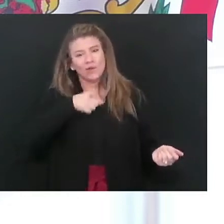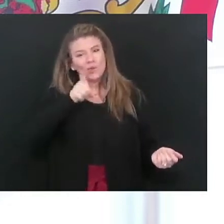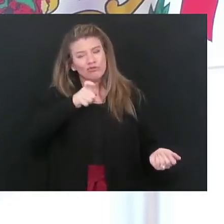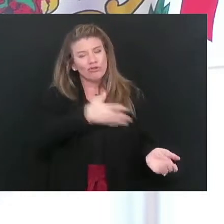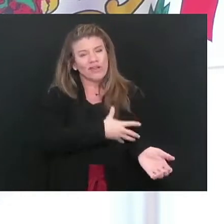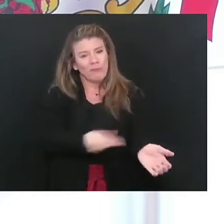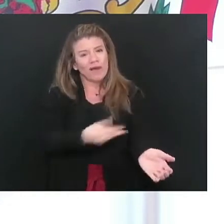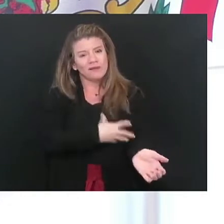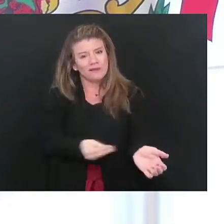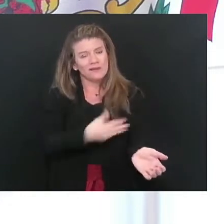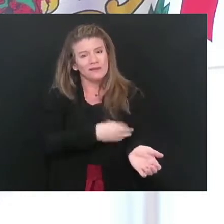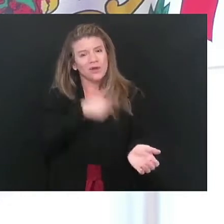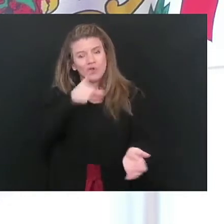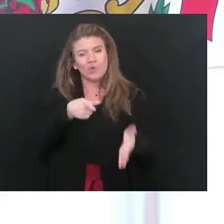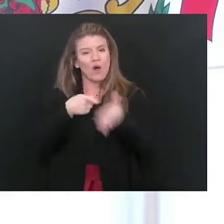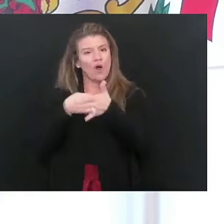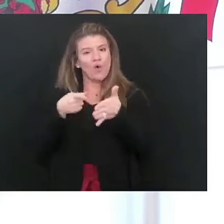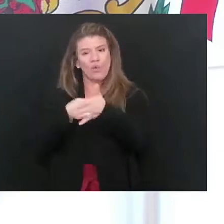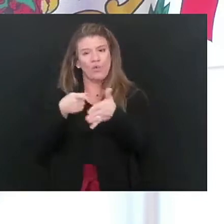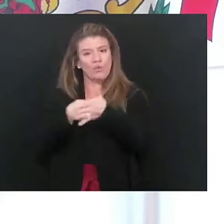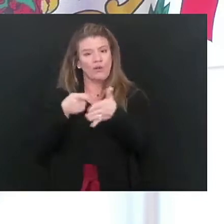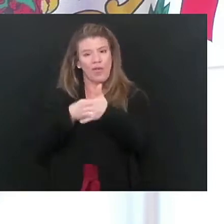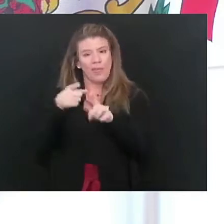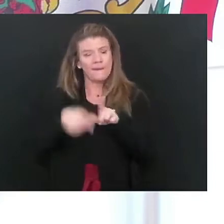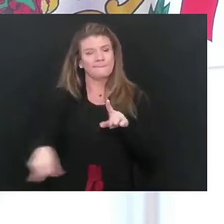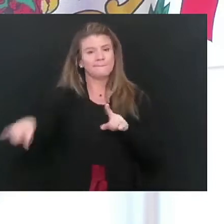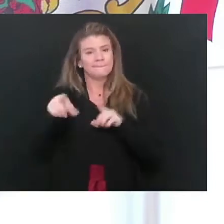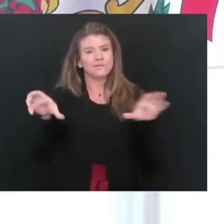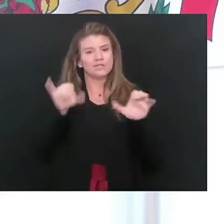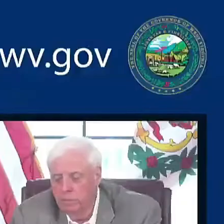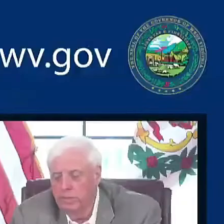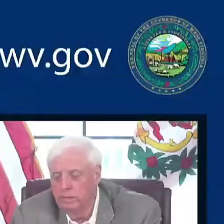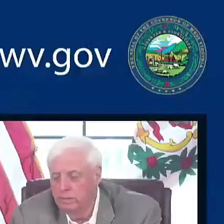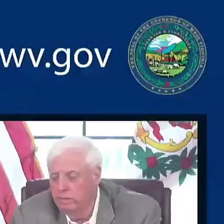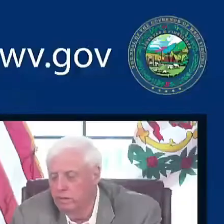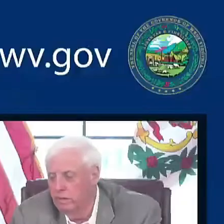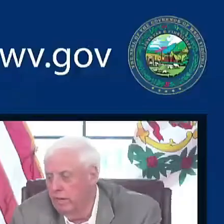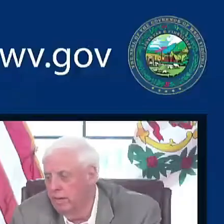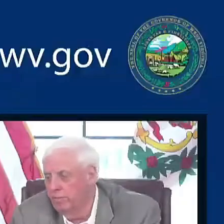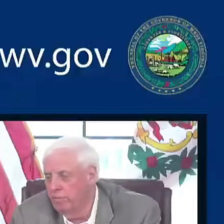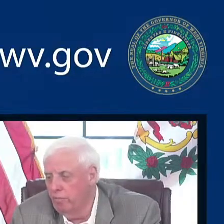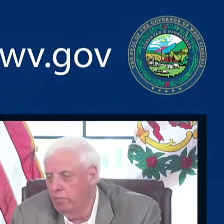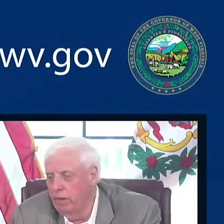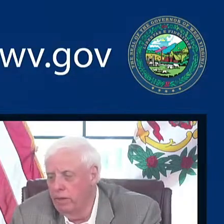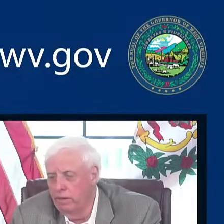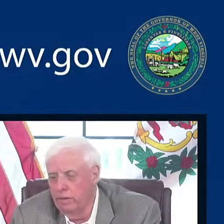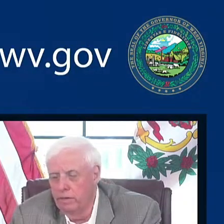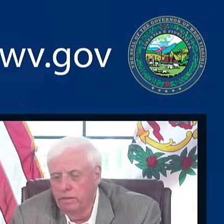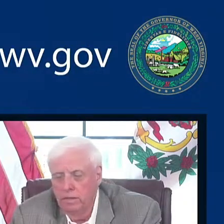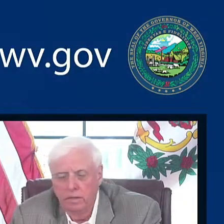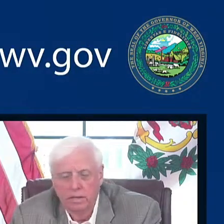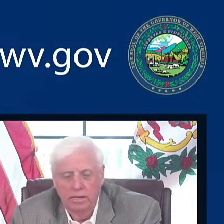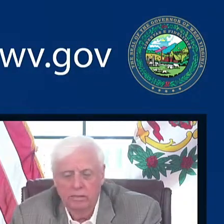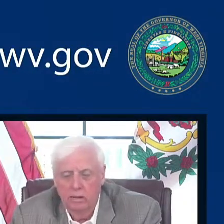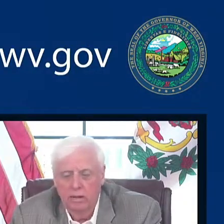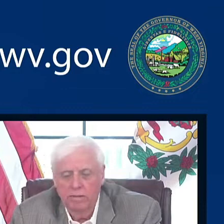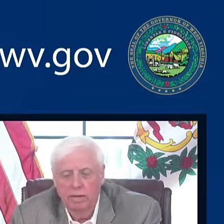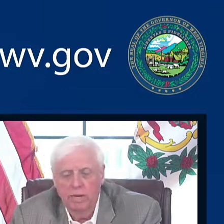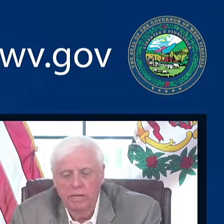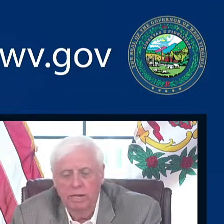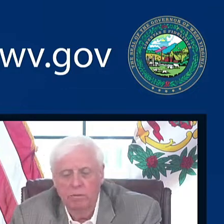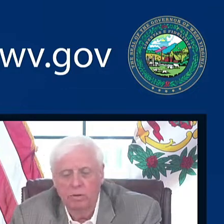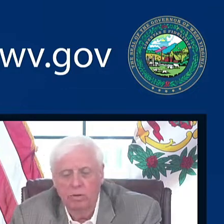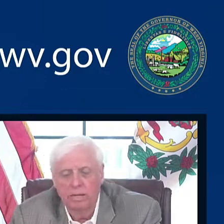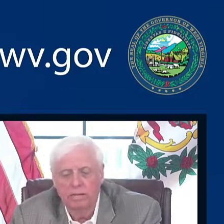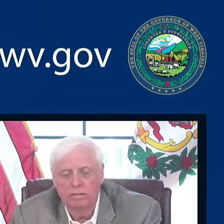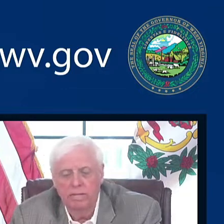owe consideration to go give blood. So please consider that. And that's all I've got right